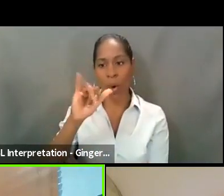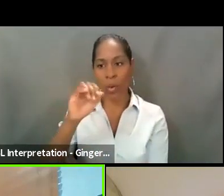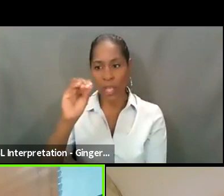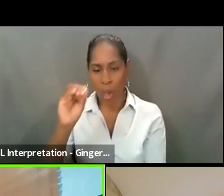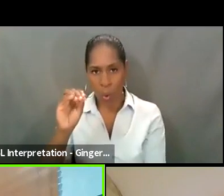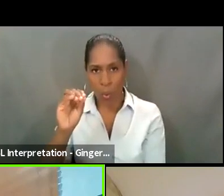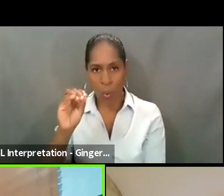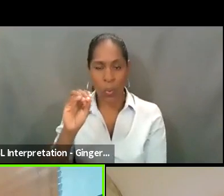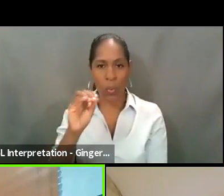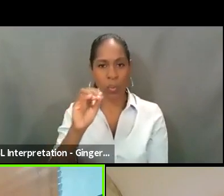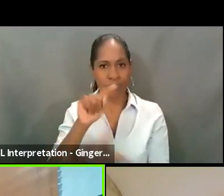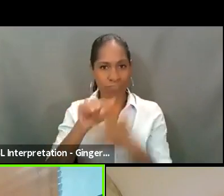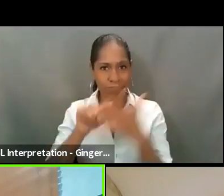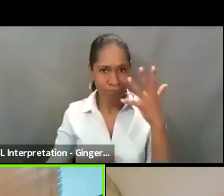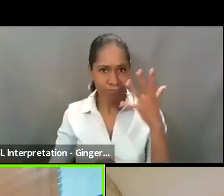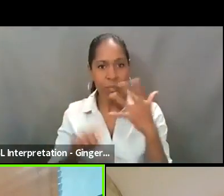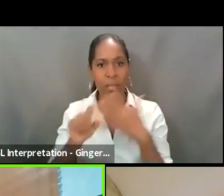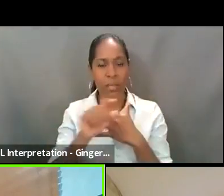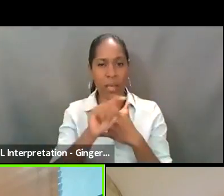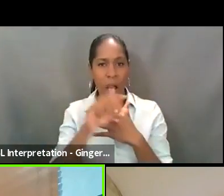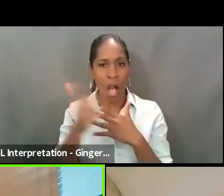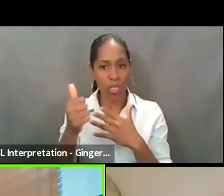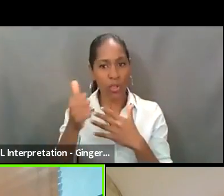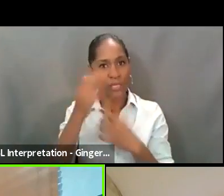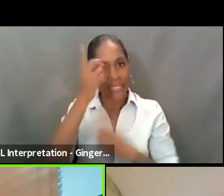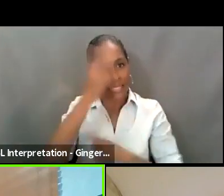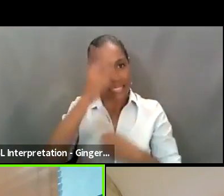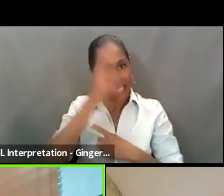or other preventable